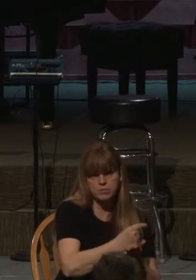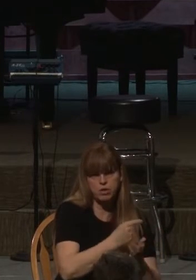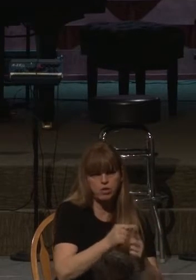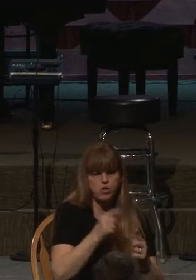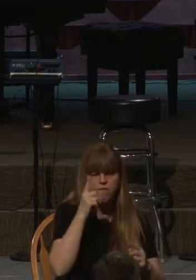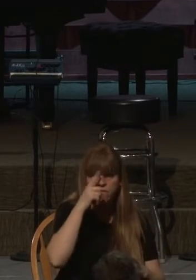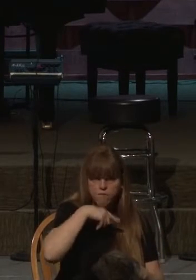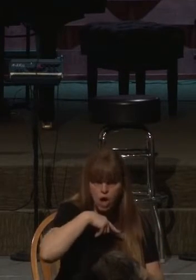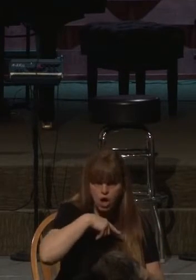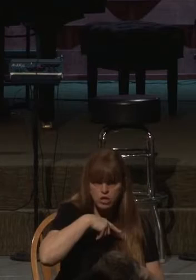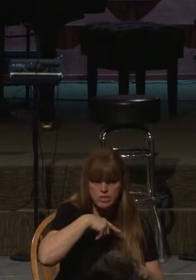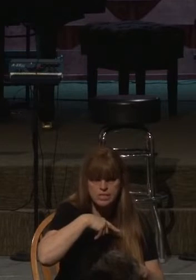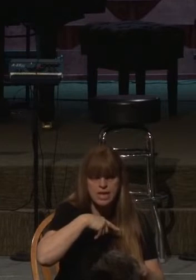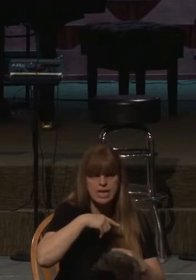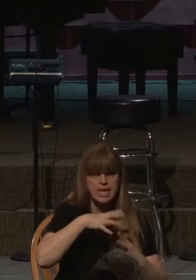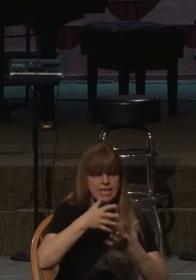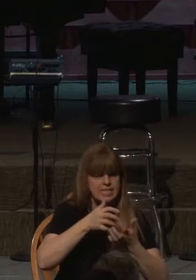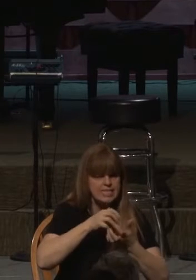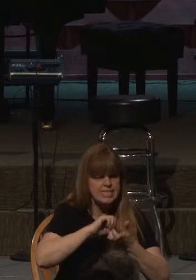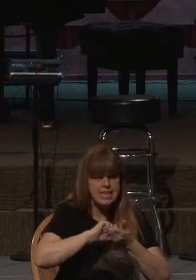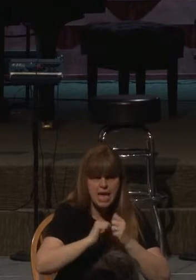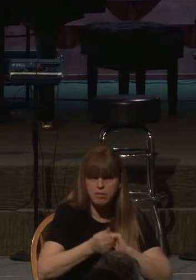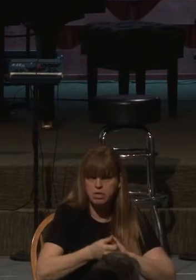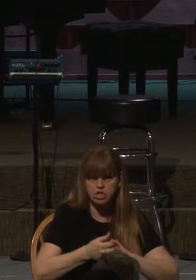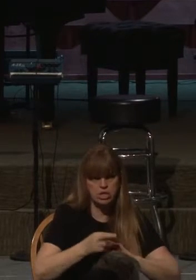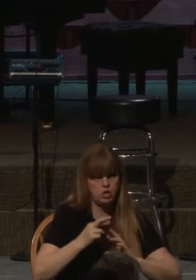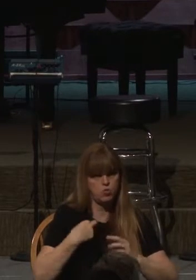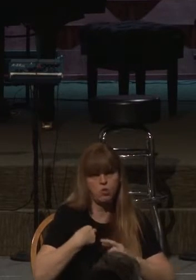false, damaging religion.